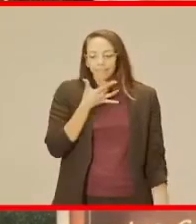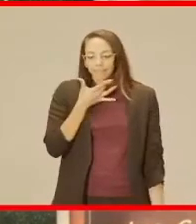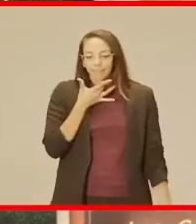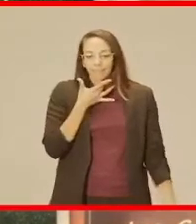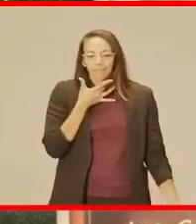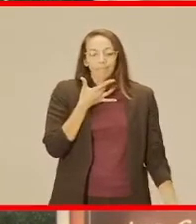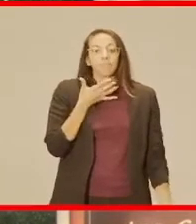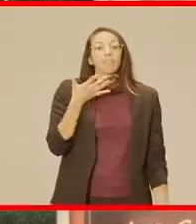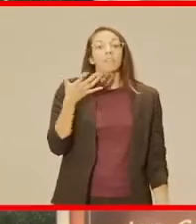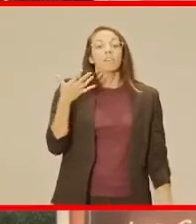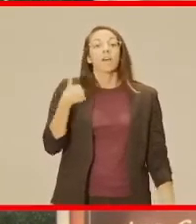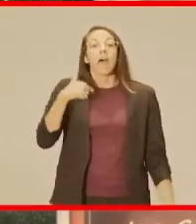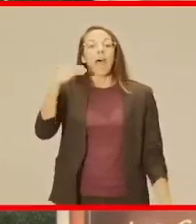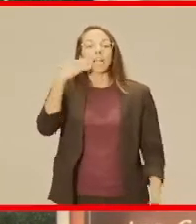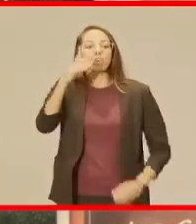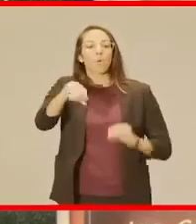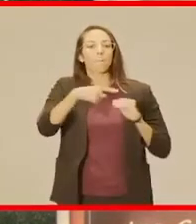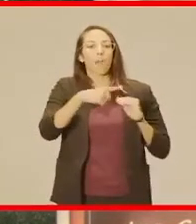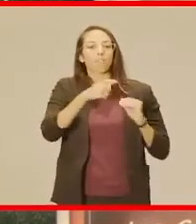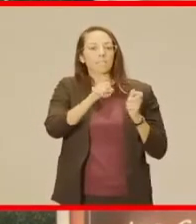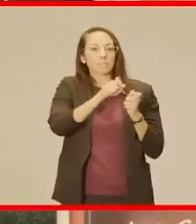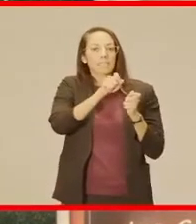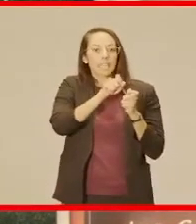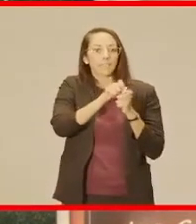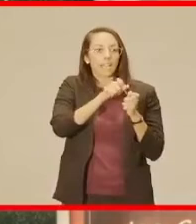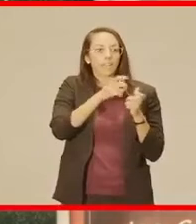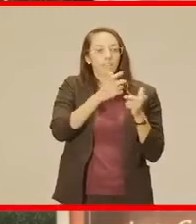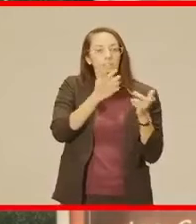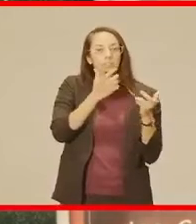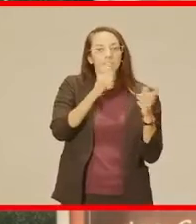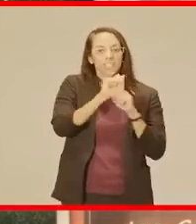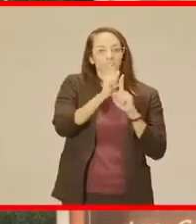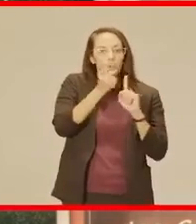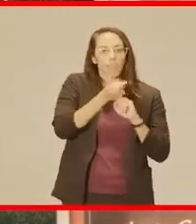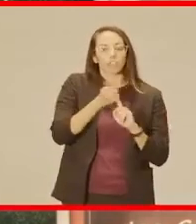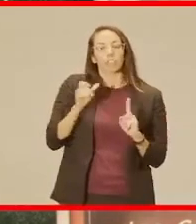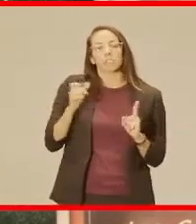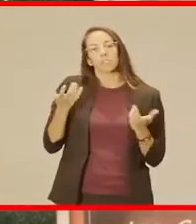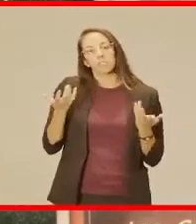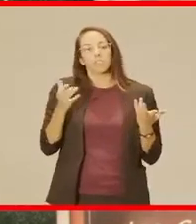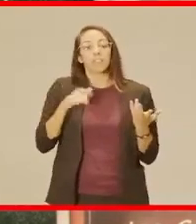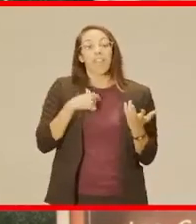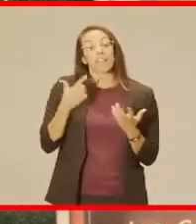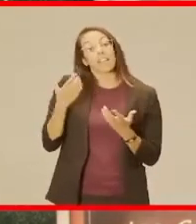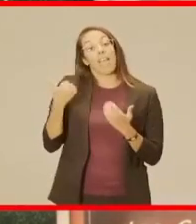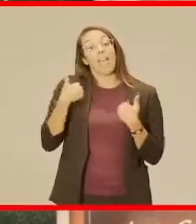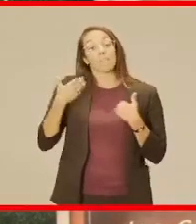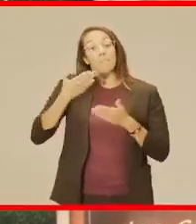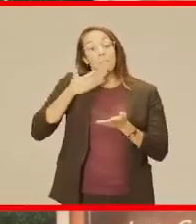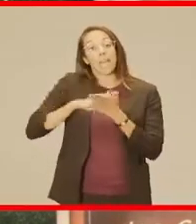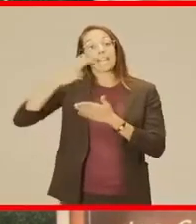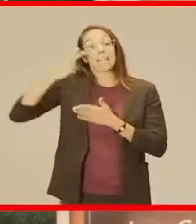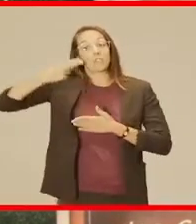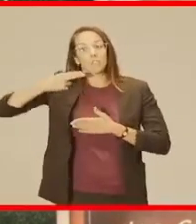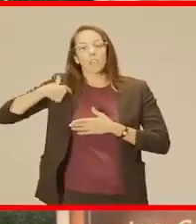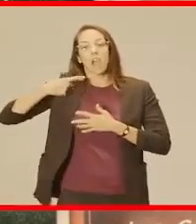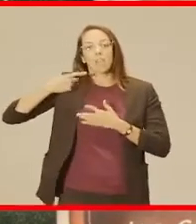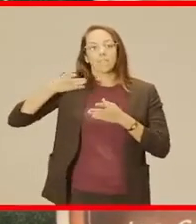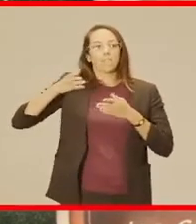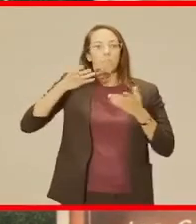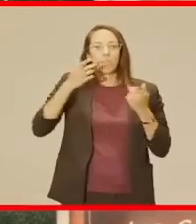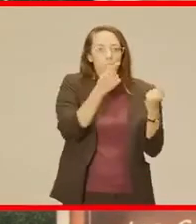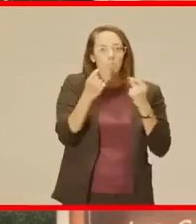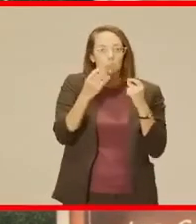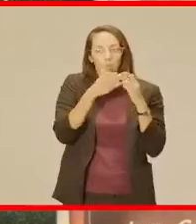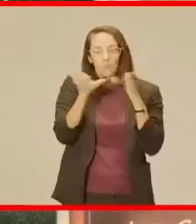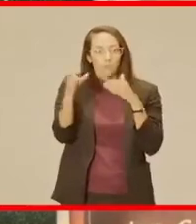like, I know about certain directions that some, like Zoro, have a bad history of directions, that